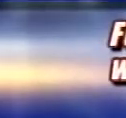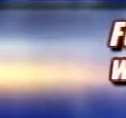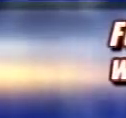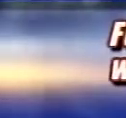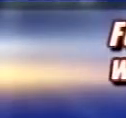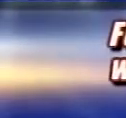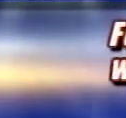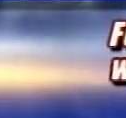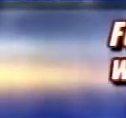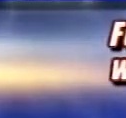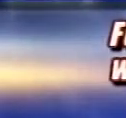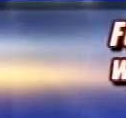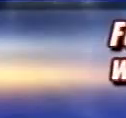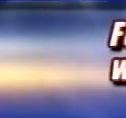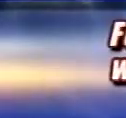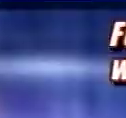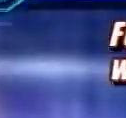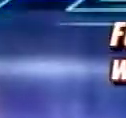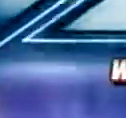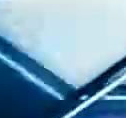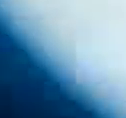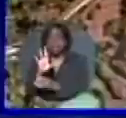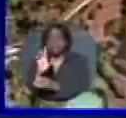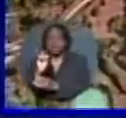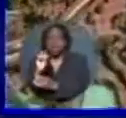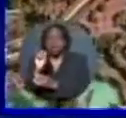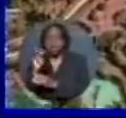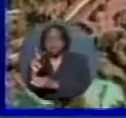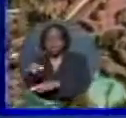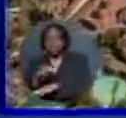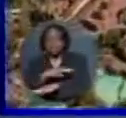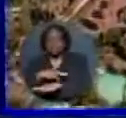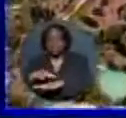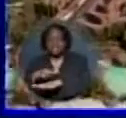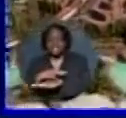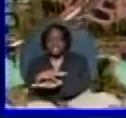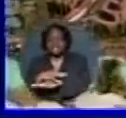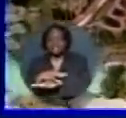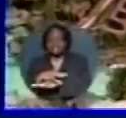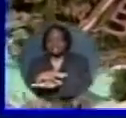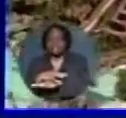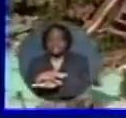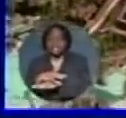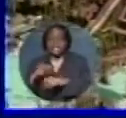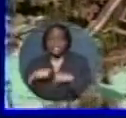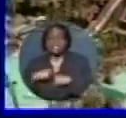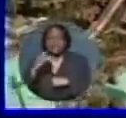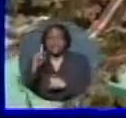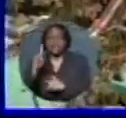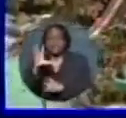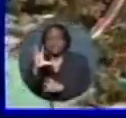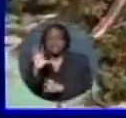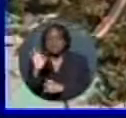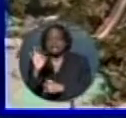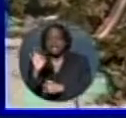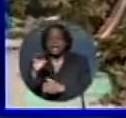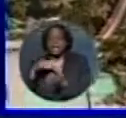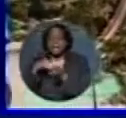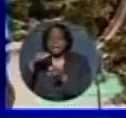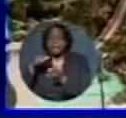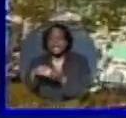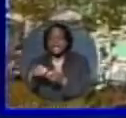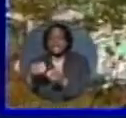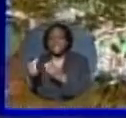www.iadb.org for proposal guidelines and more information. Tourism Director General David Johnson telling the local daily that the ongoing turmoil between